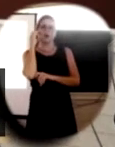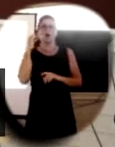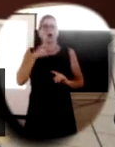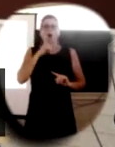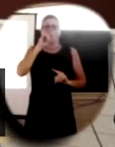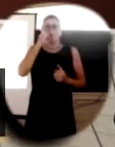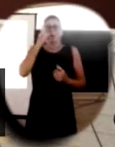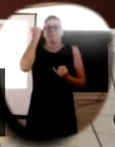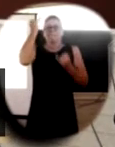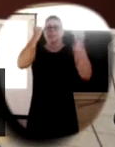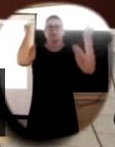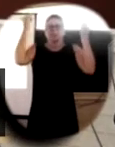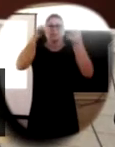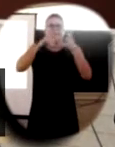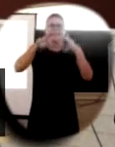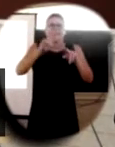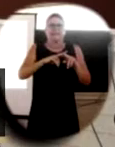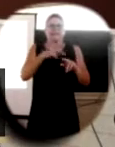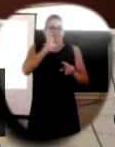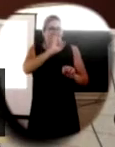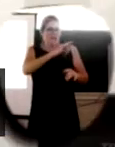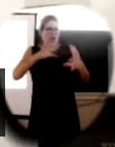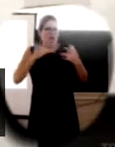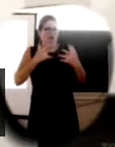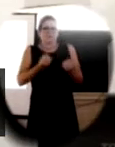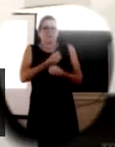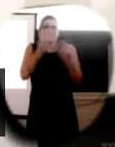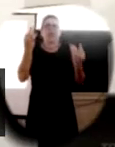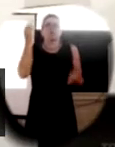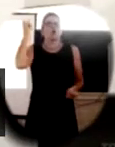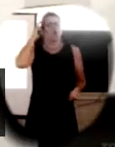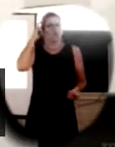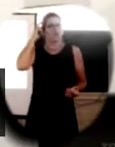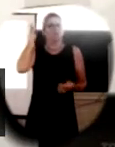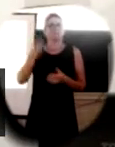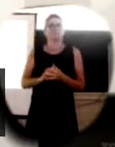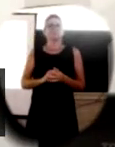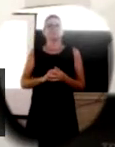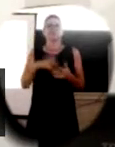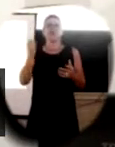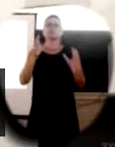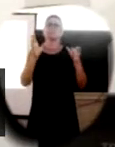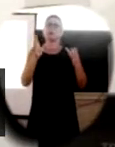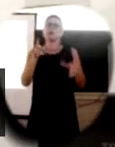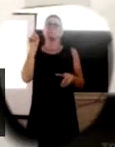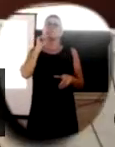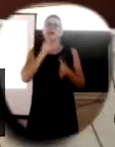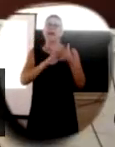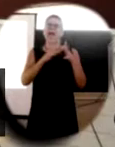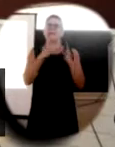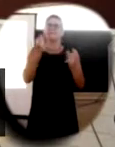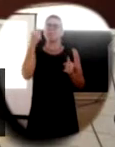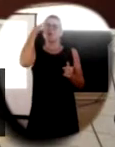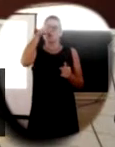ours will be without this amazing piece of technology. Lastly, it's funny how certain things stick in your mind.